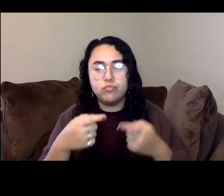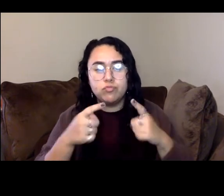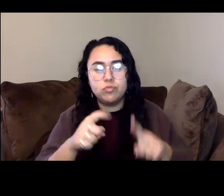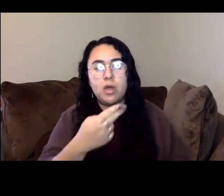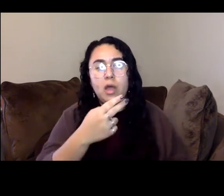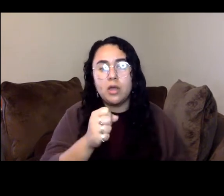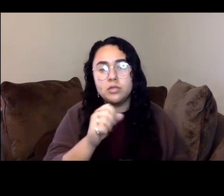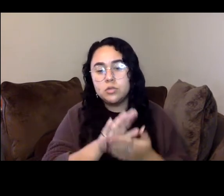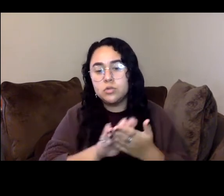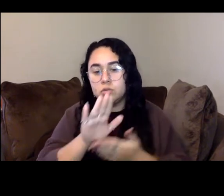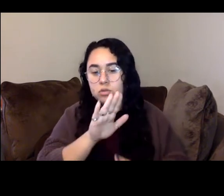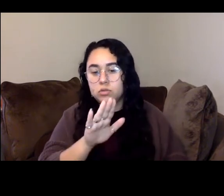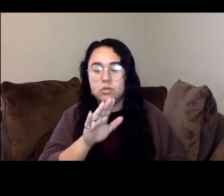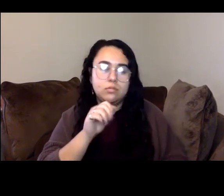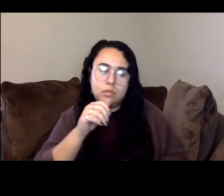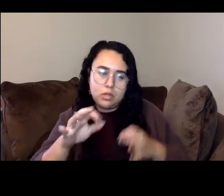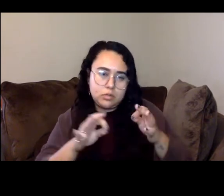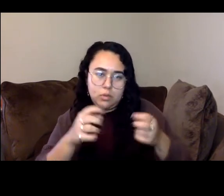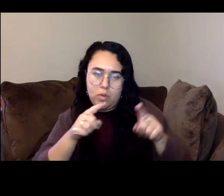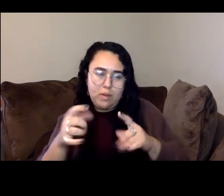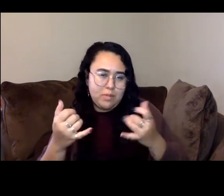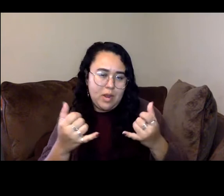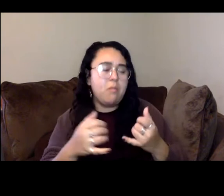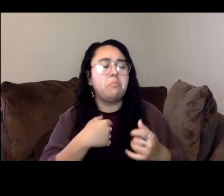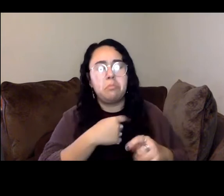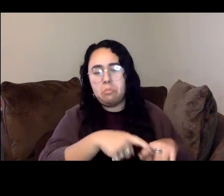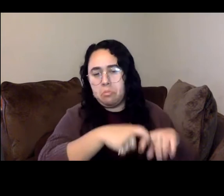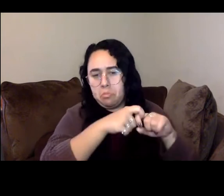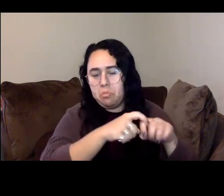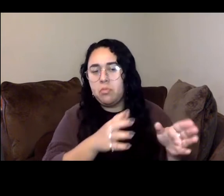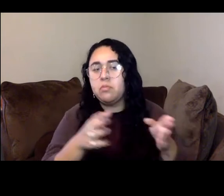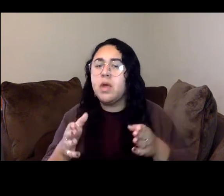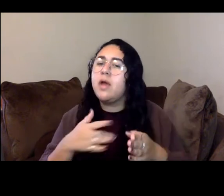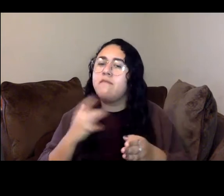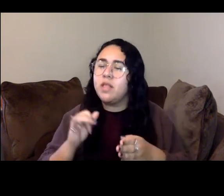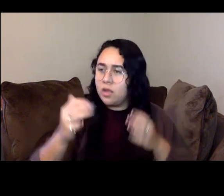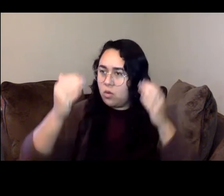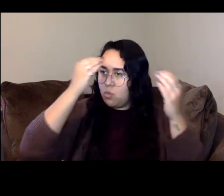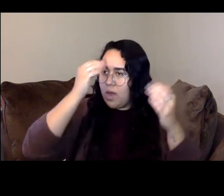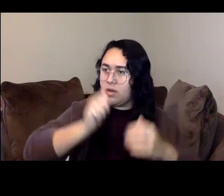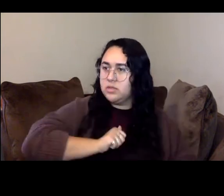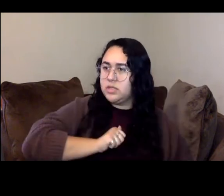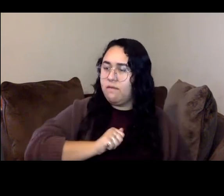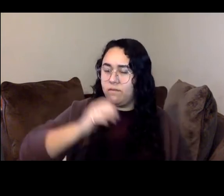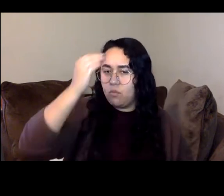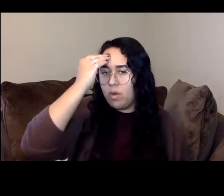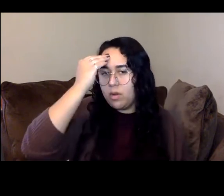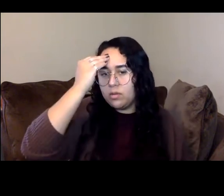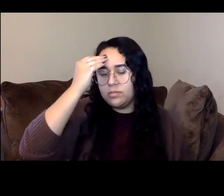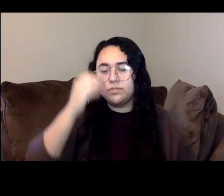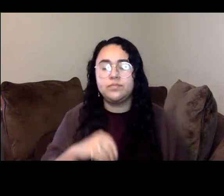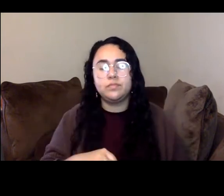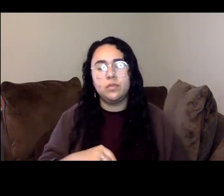and I won't go into that now, but I do feel like I've been aware and self-aware and aware